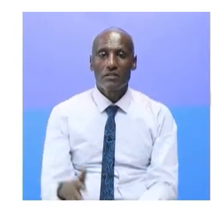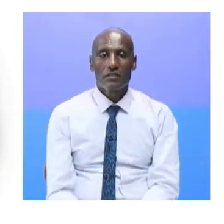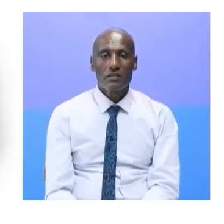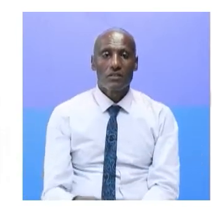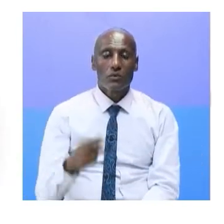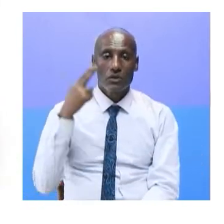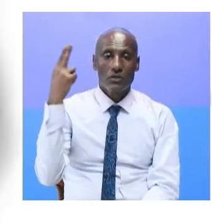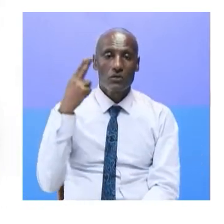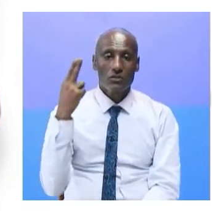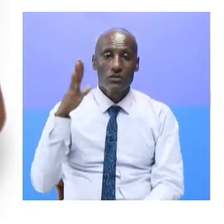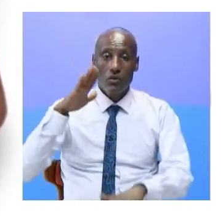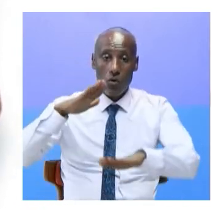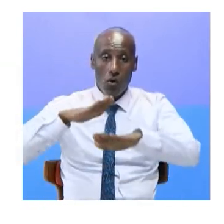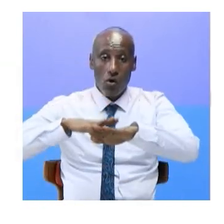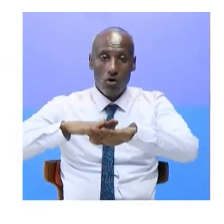Used what? On.